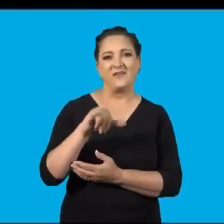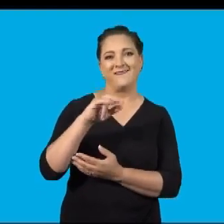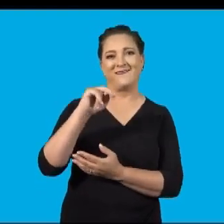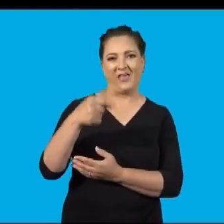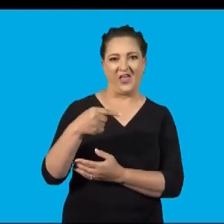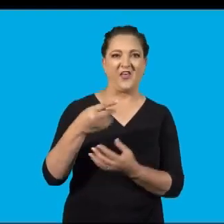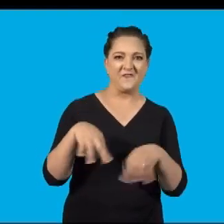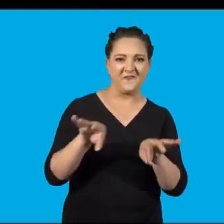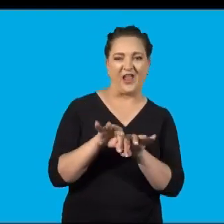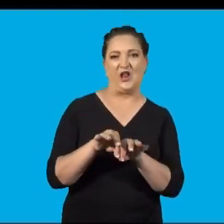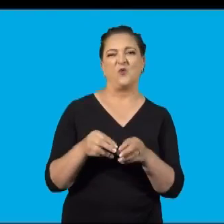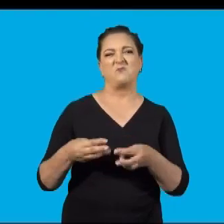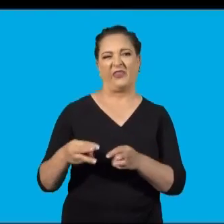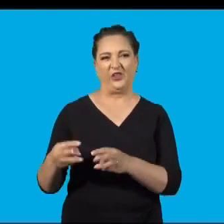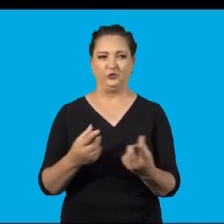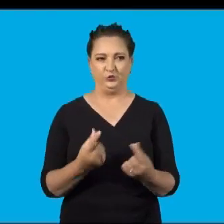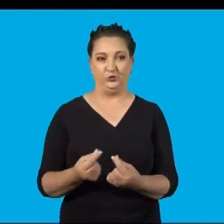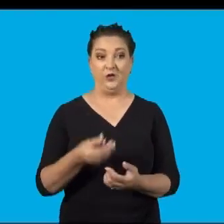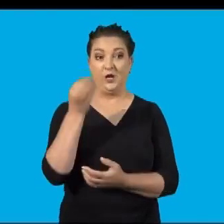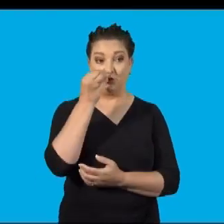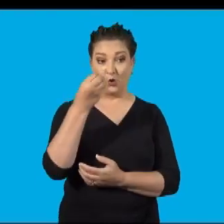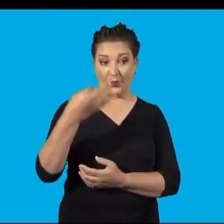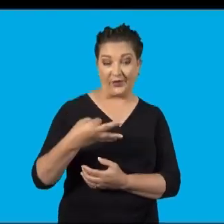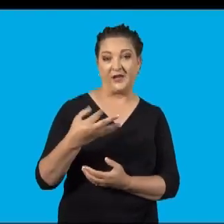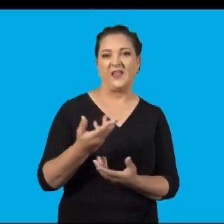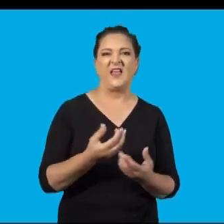the disposal of assets.